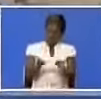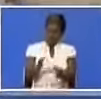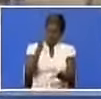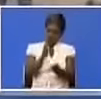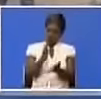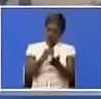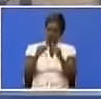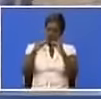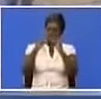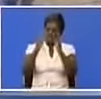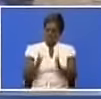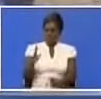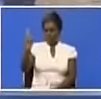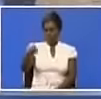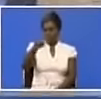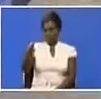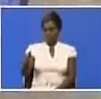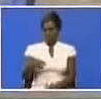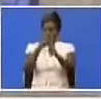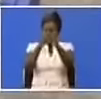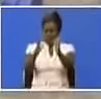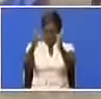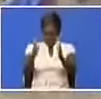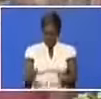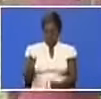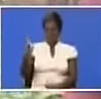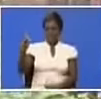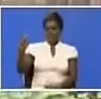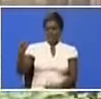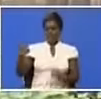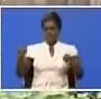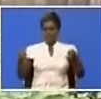will be found guilty. Carol Derry, KT News, Kieni, Nyeri County.